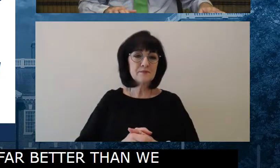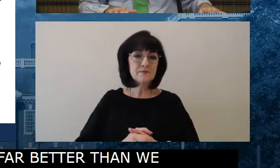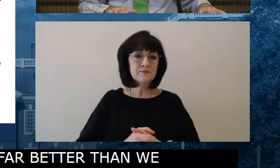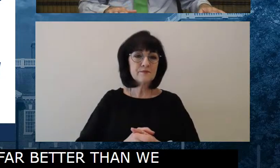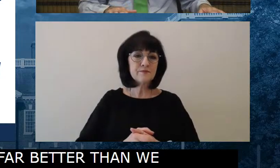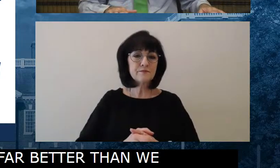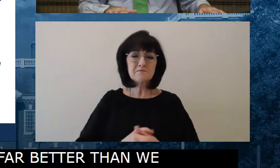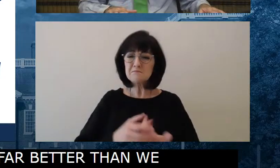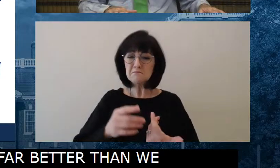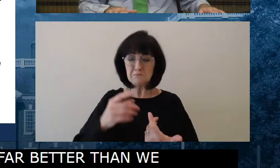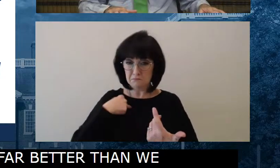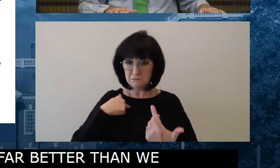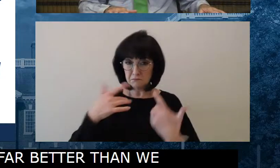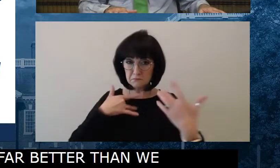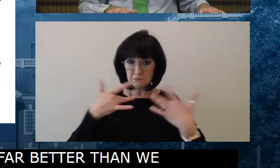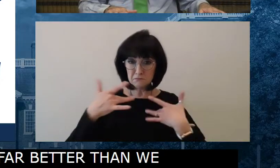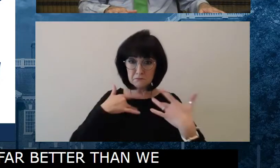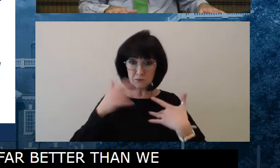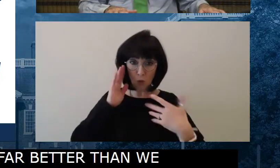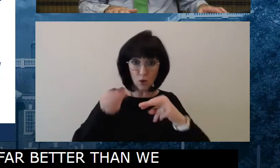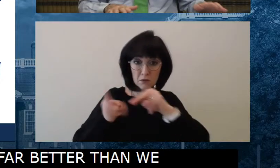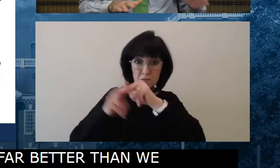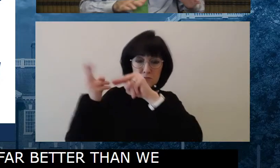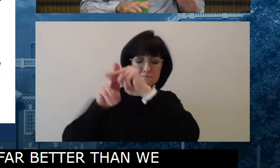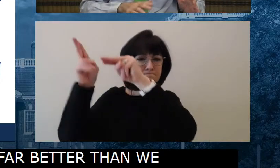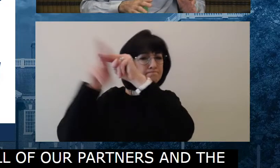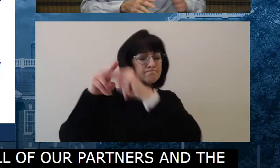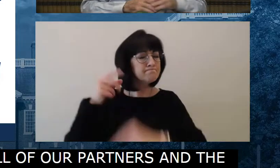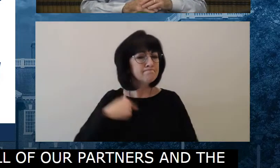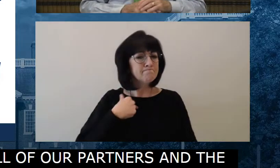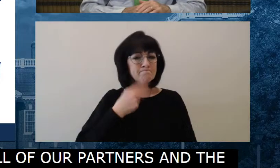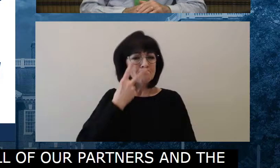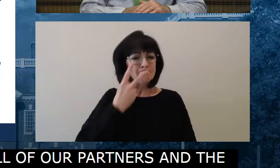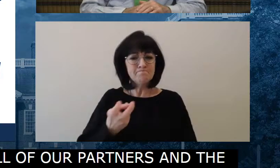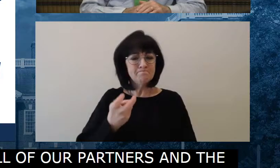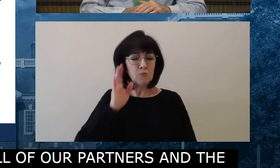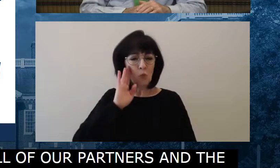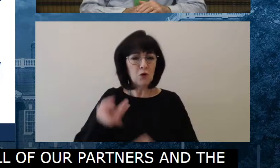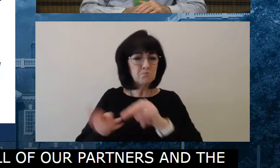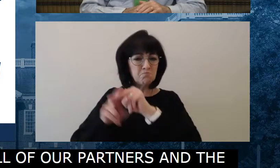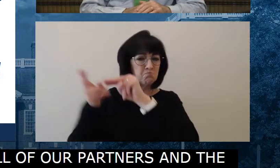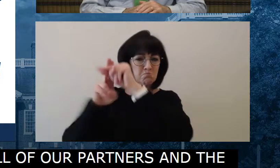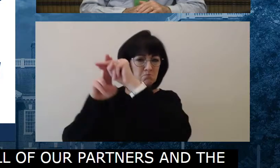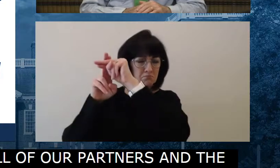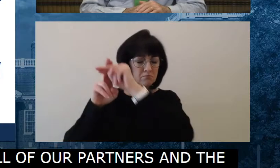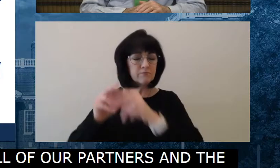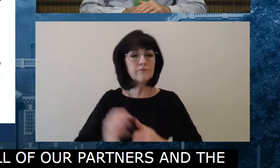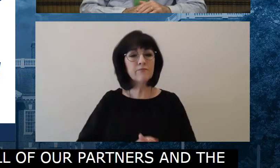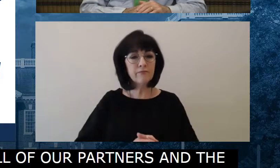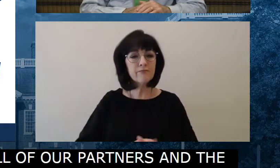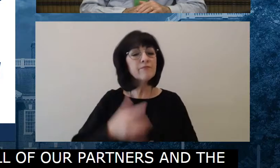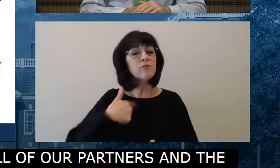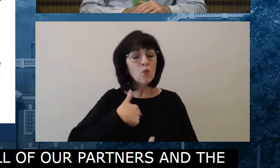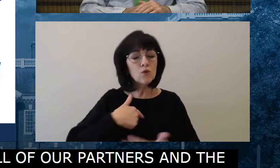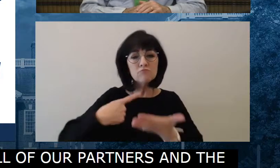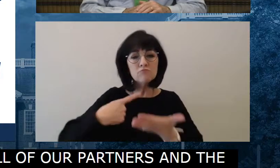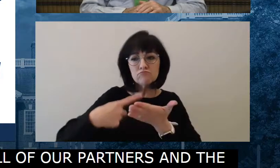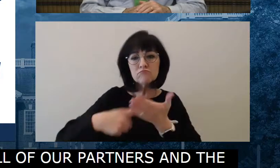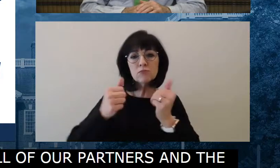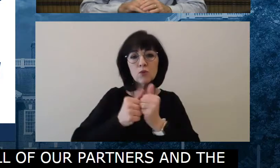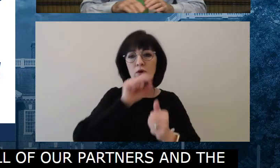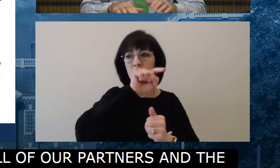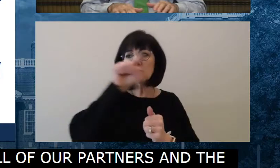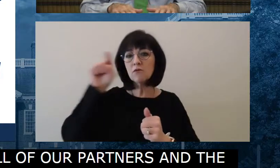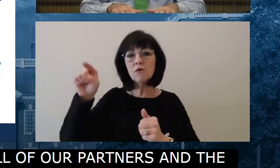of a trend, but we'll keep our eye on that. Everything that we hear in our conference calls with the hospital leaders is